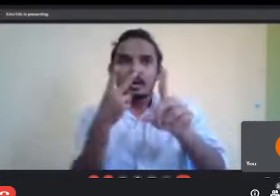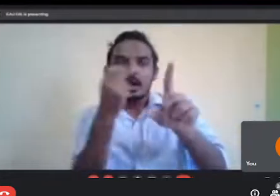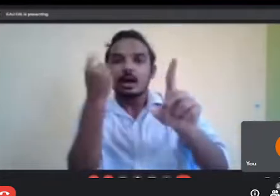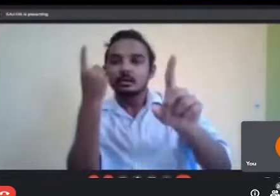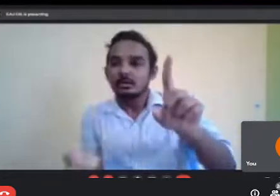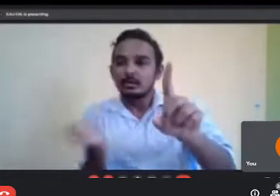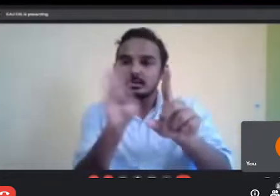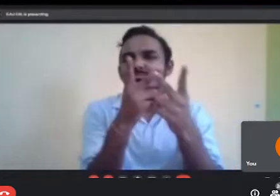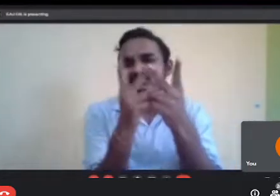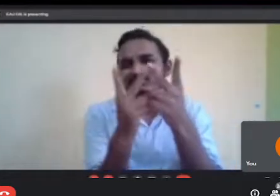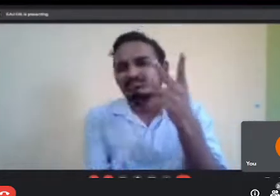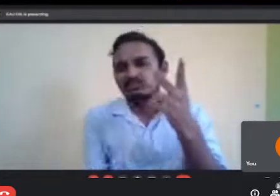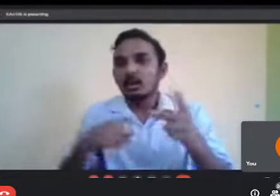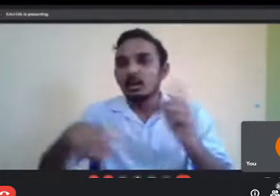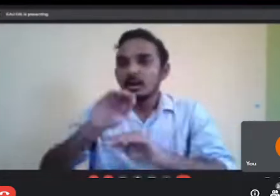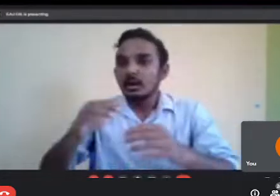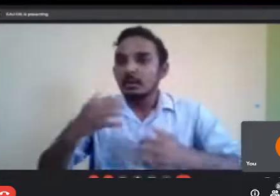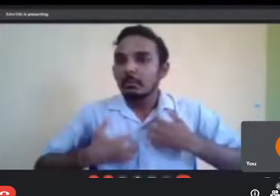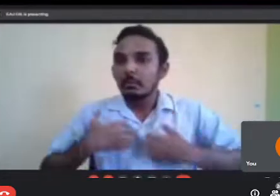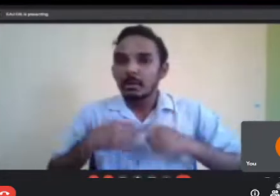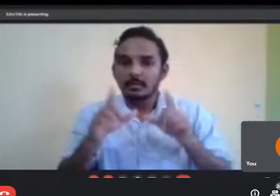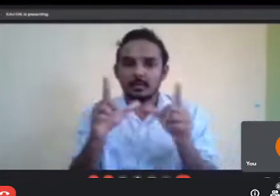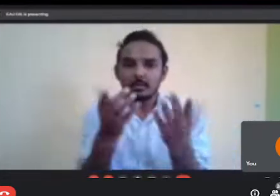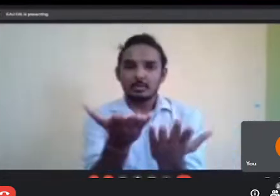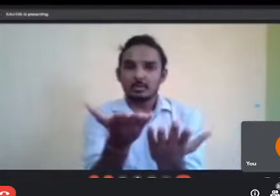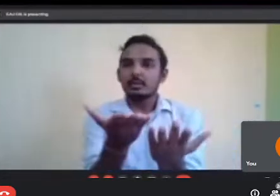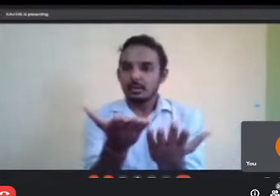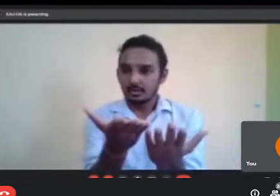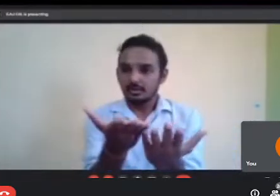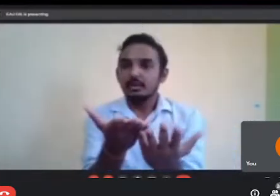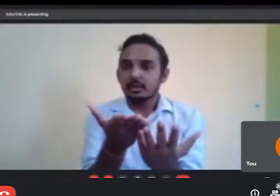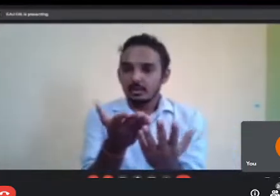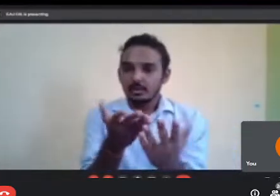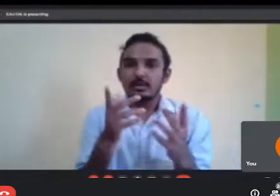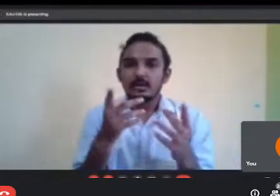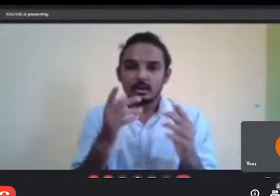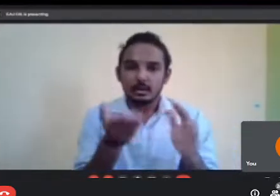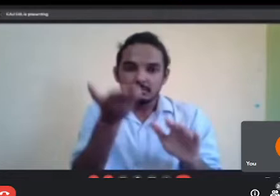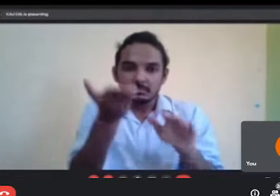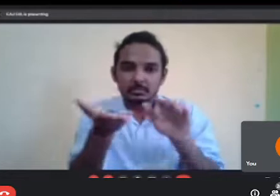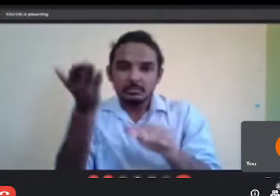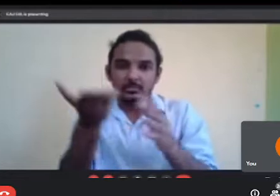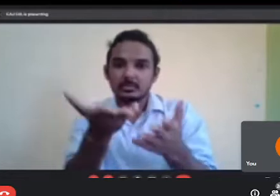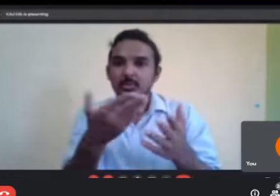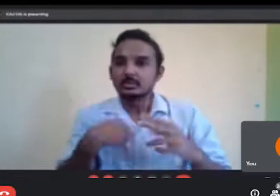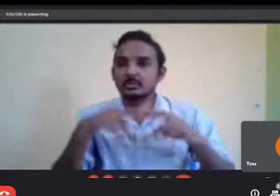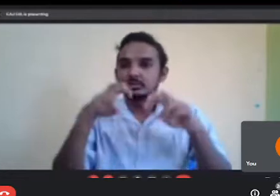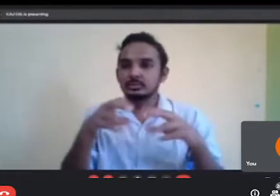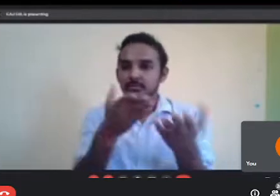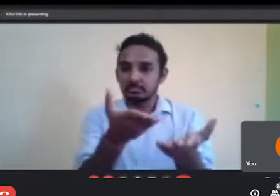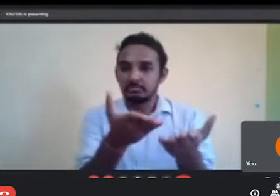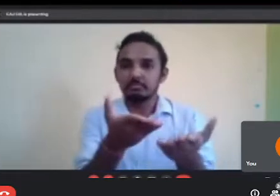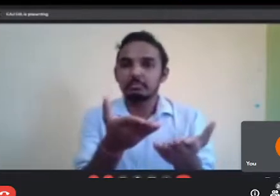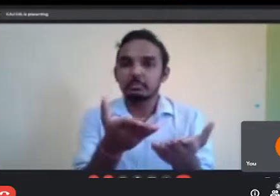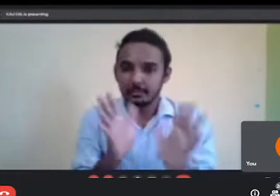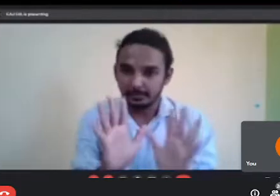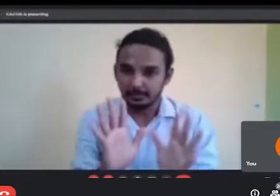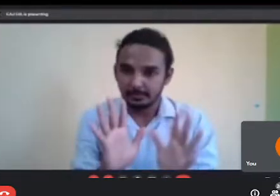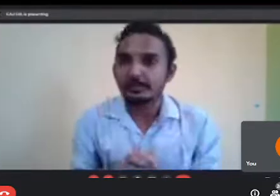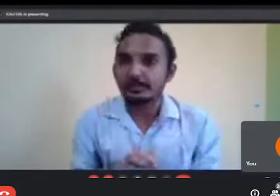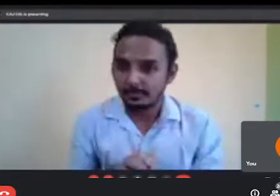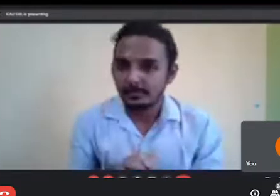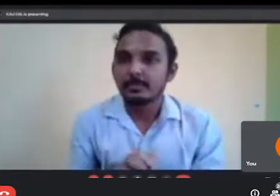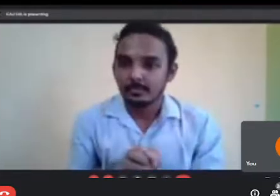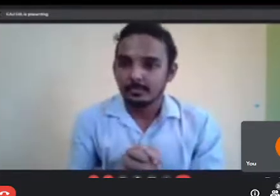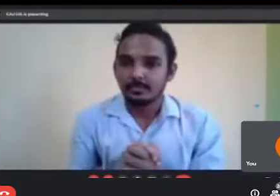the things, the pictures, the items, and they knew the signs for them, they started interacting and they started working.